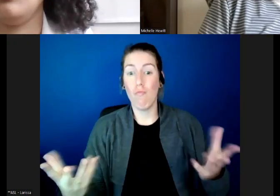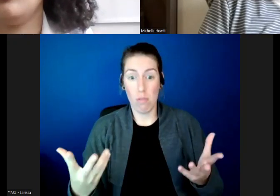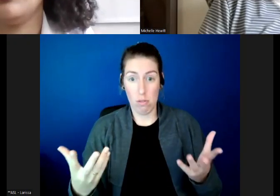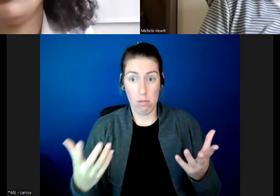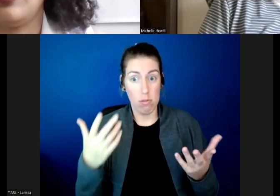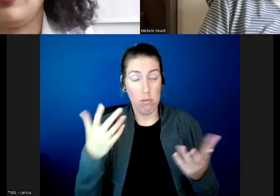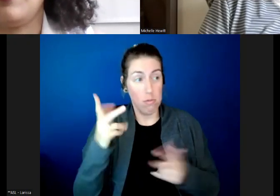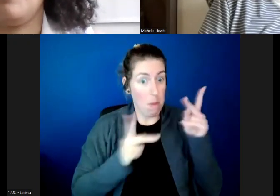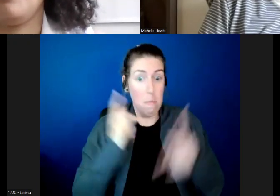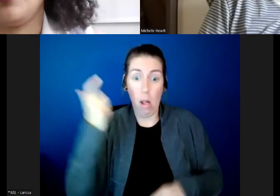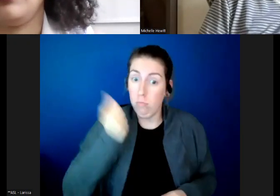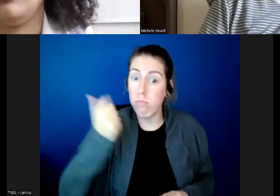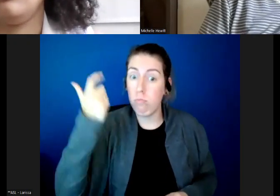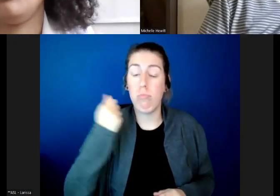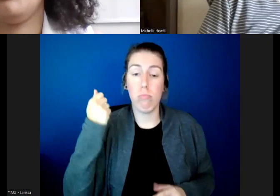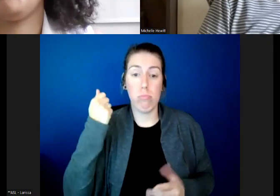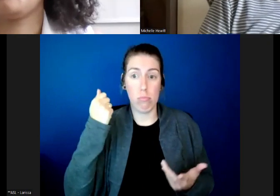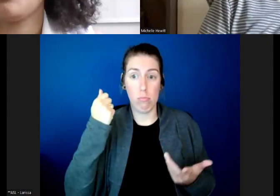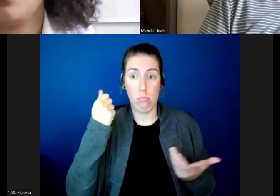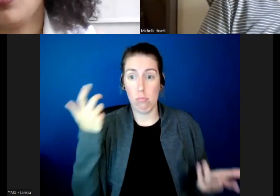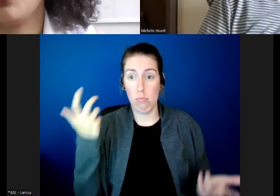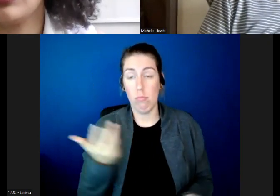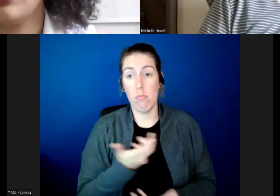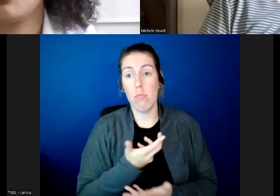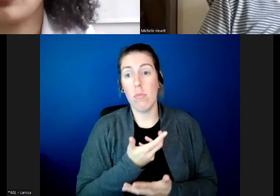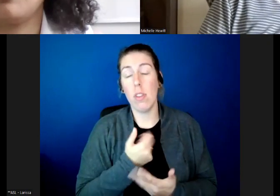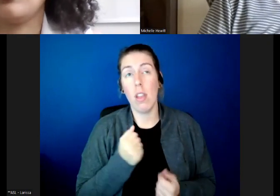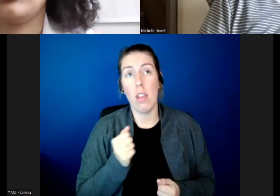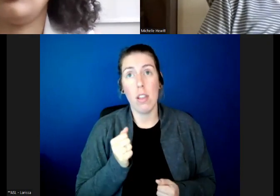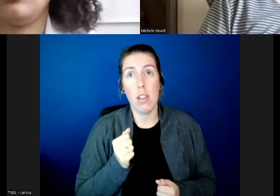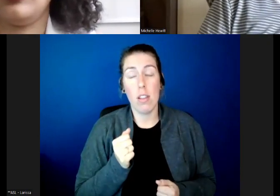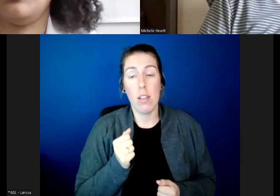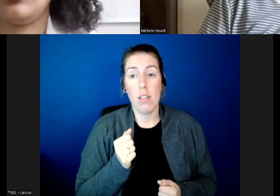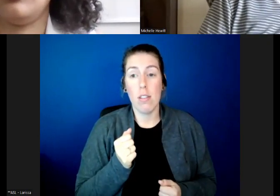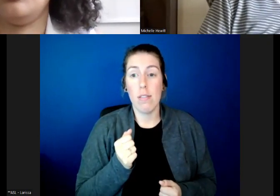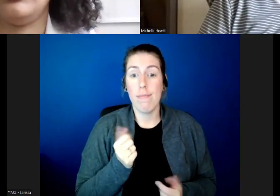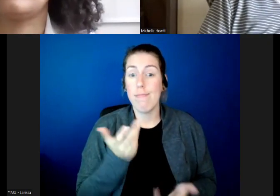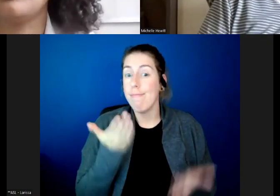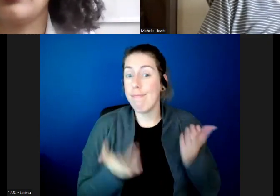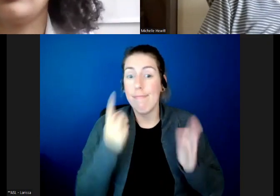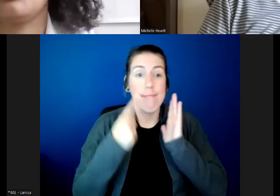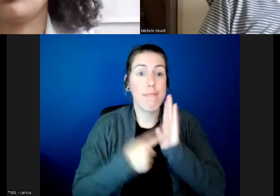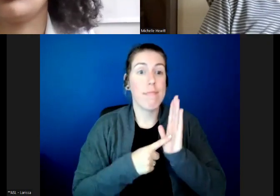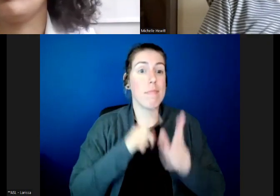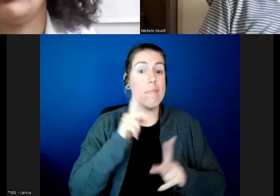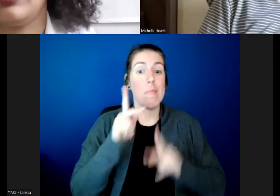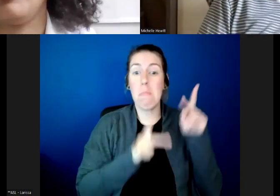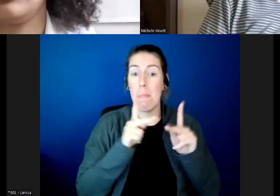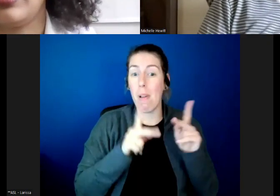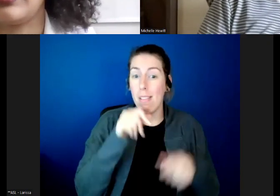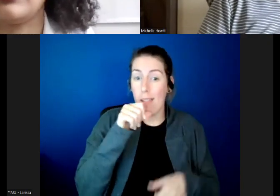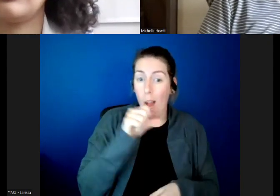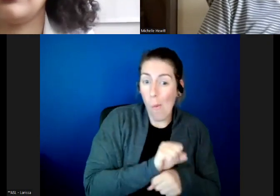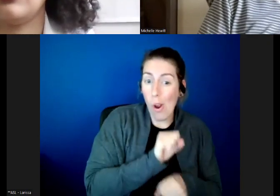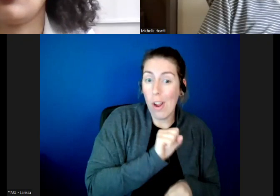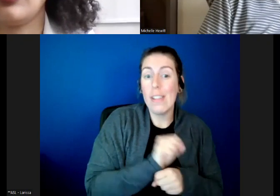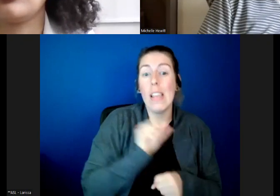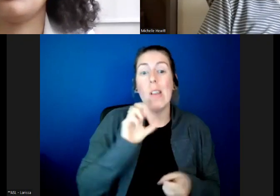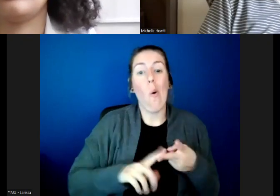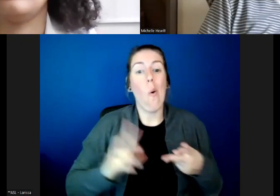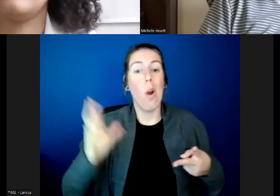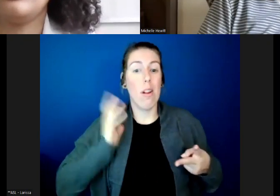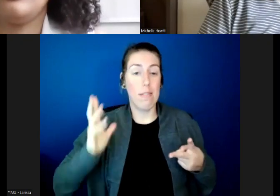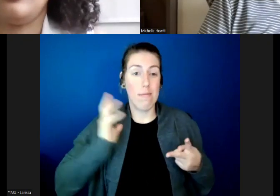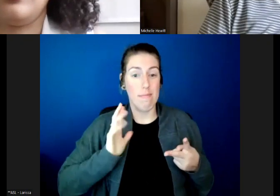who maybe weren't in the workforce or were doing criminalized work weren't able to access, like